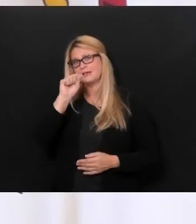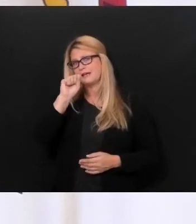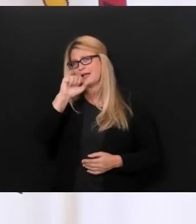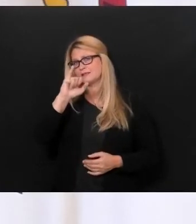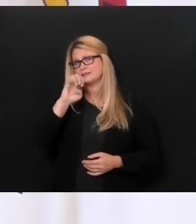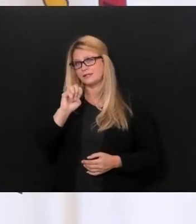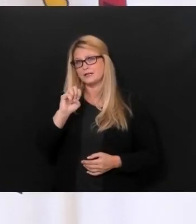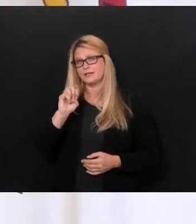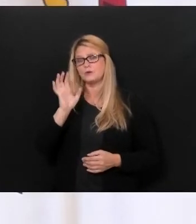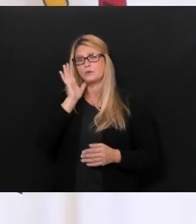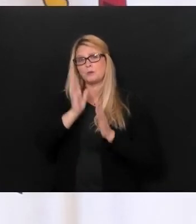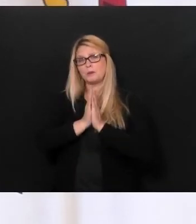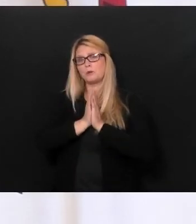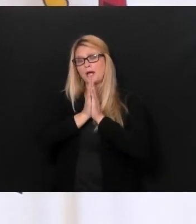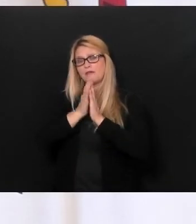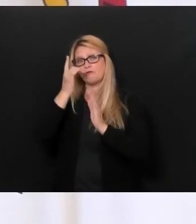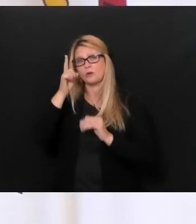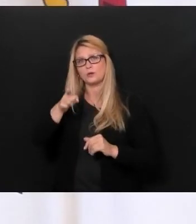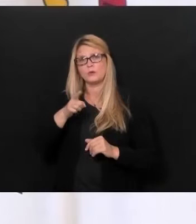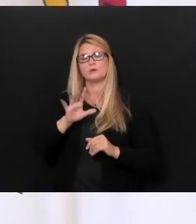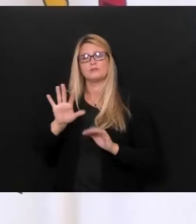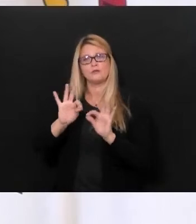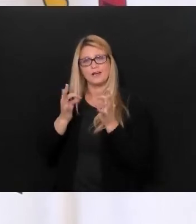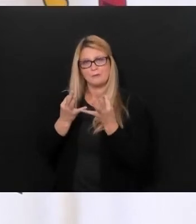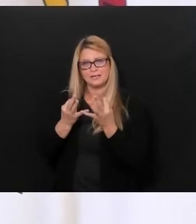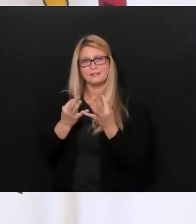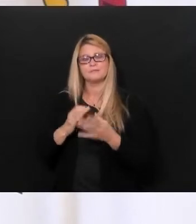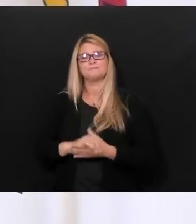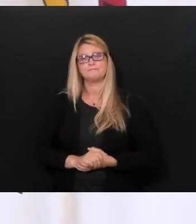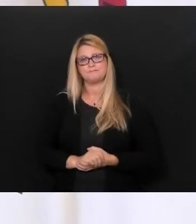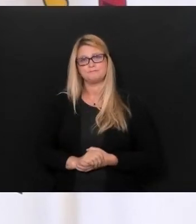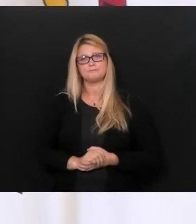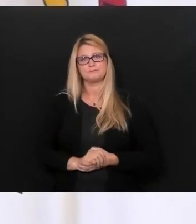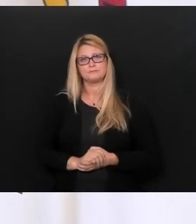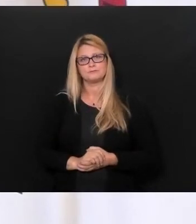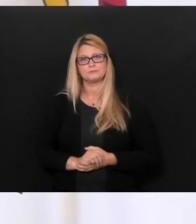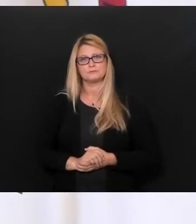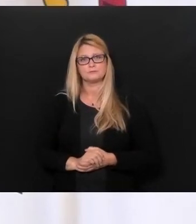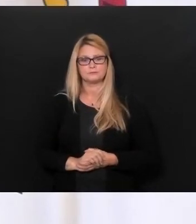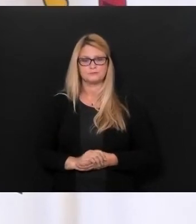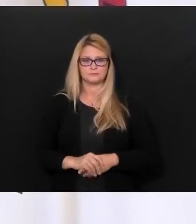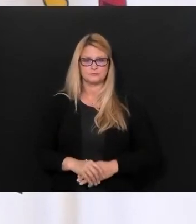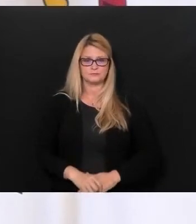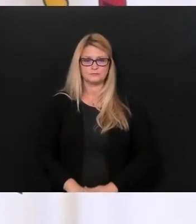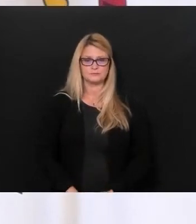in our prayers, and as well as all your loved ones.